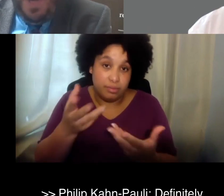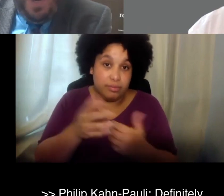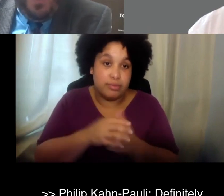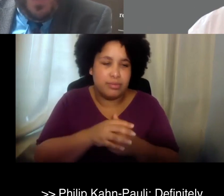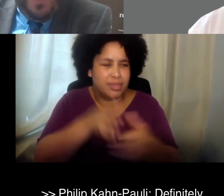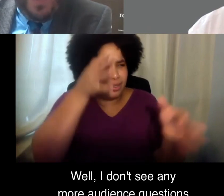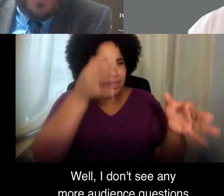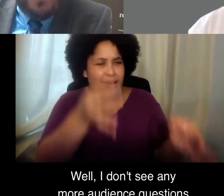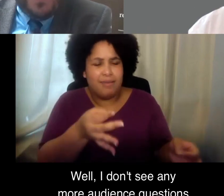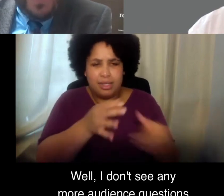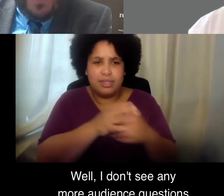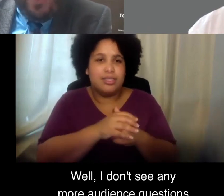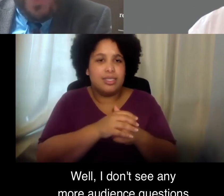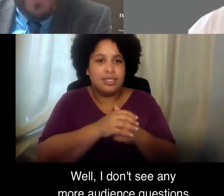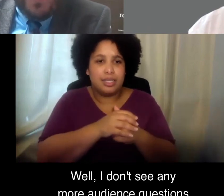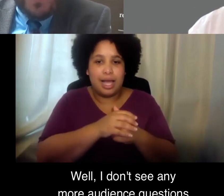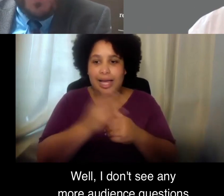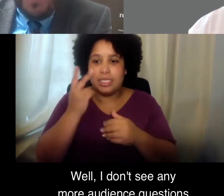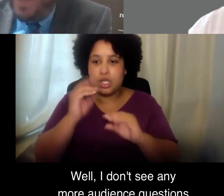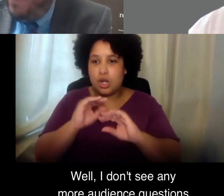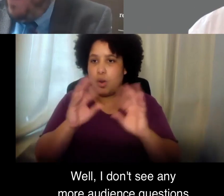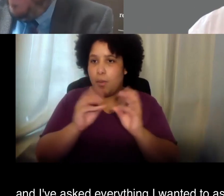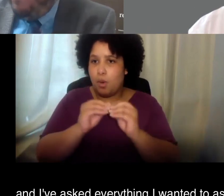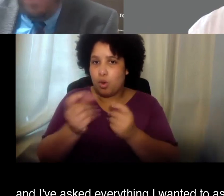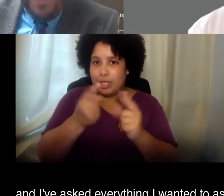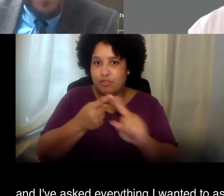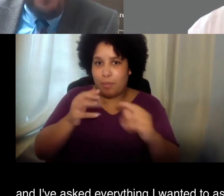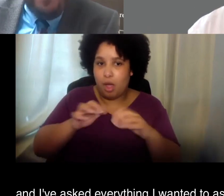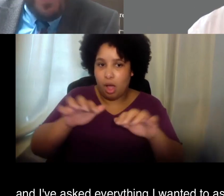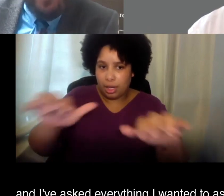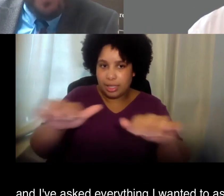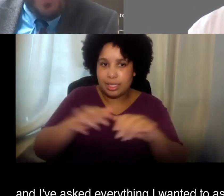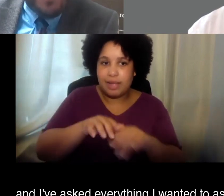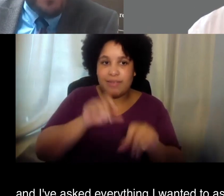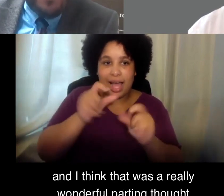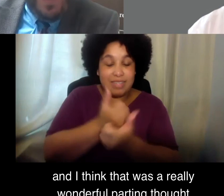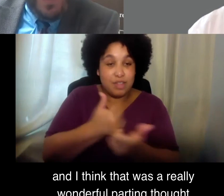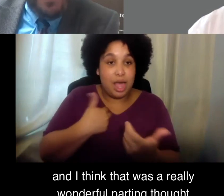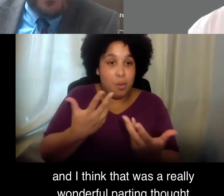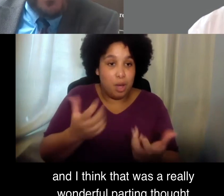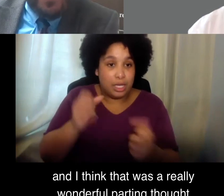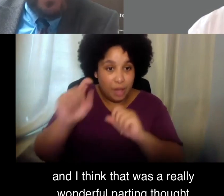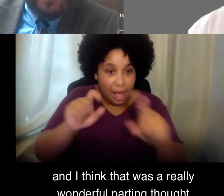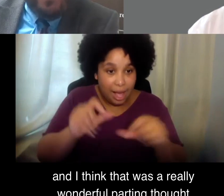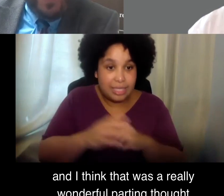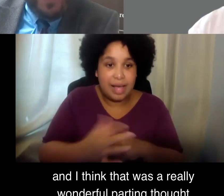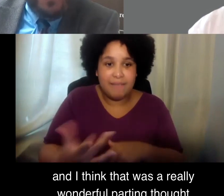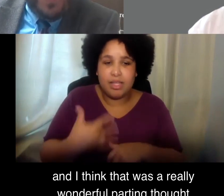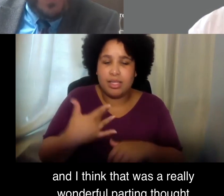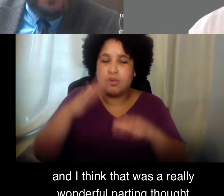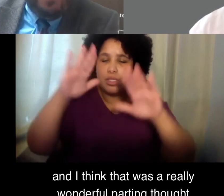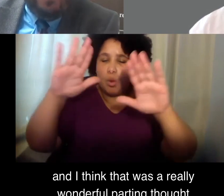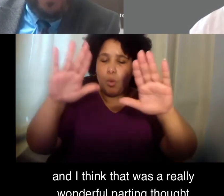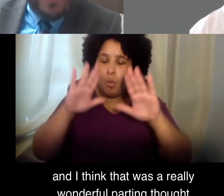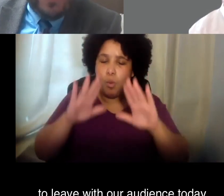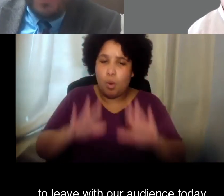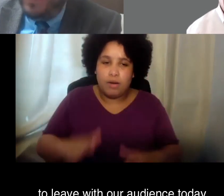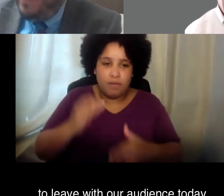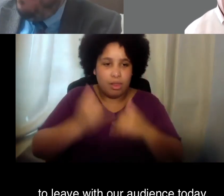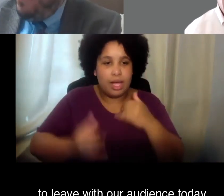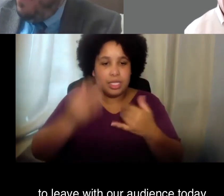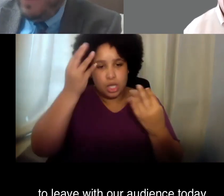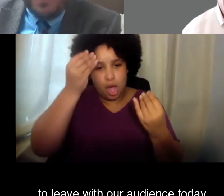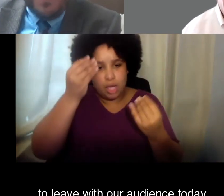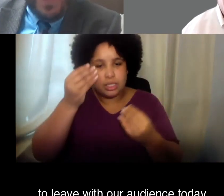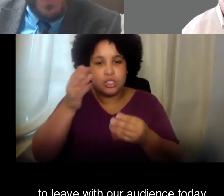Definitely. All right. Well, I don't see any more audience questions, and I've asked everything I wanted to ask, and I think that was a really wonderful parting thought to